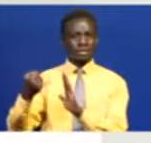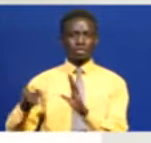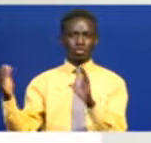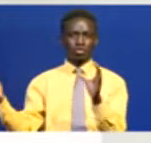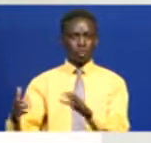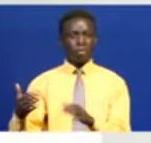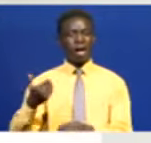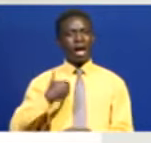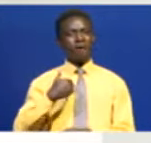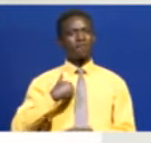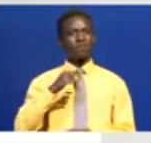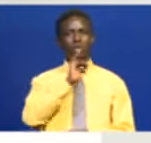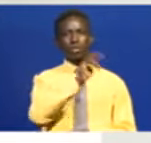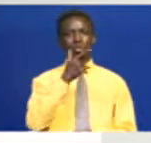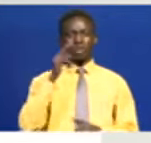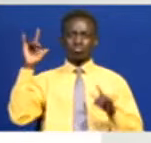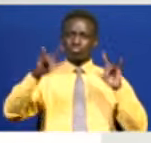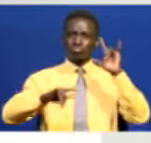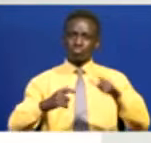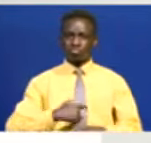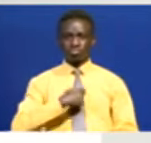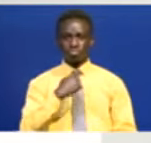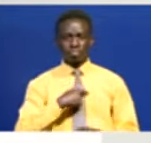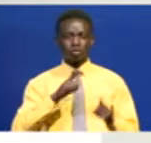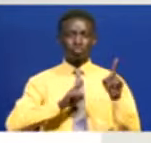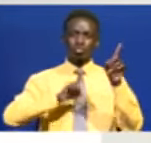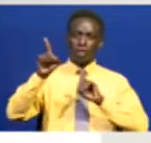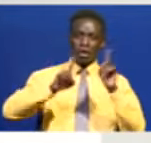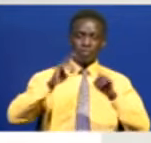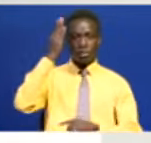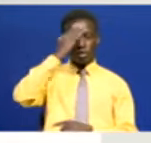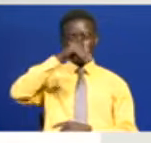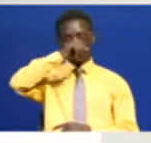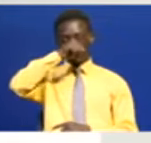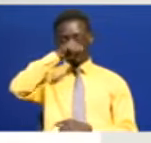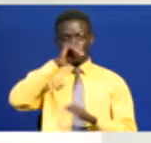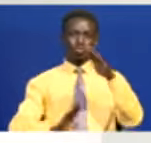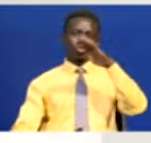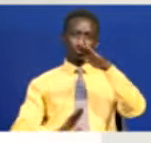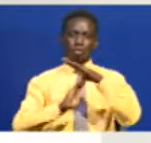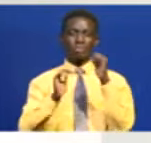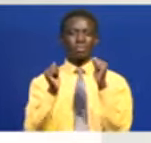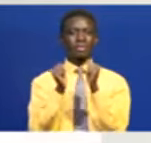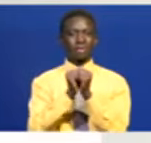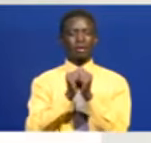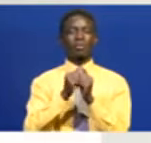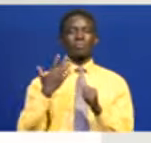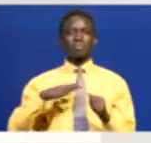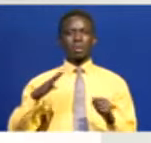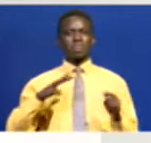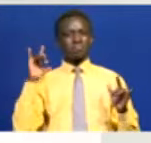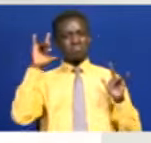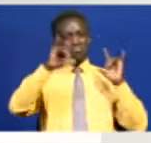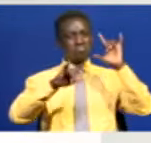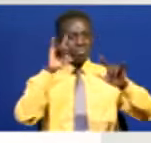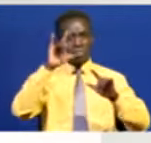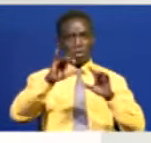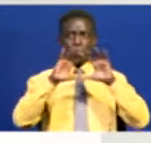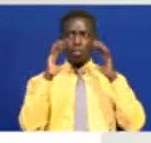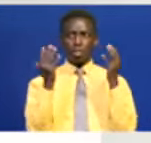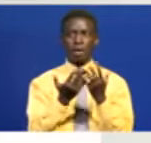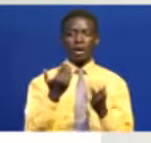those in tourism and travel. Mm-hmm. Because, you know, Turkey is one of the top 10 tourist destinations in the world. Yes. Actually, there's a place called